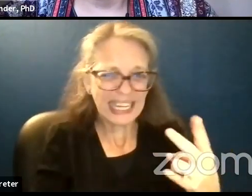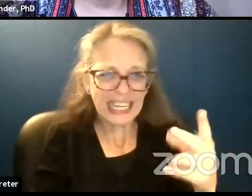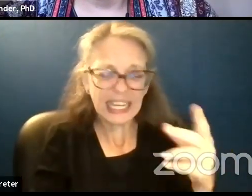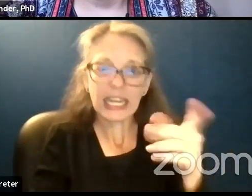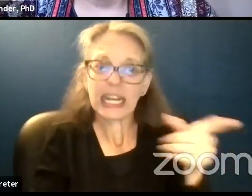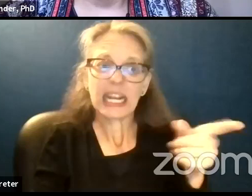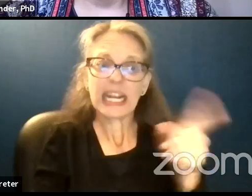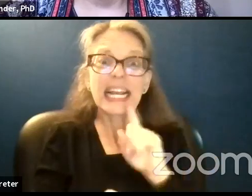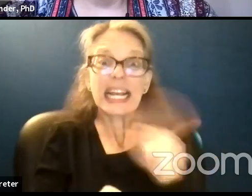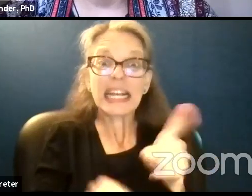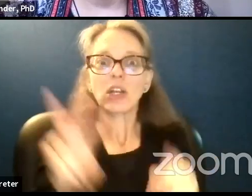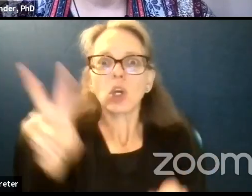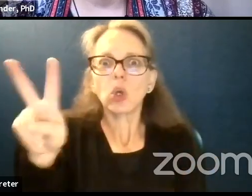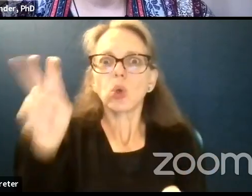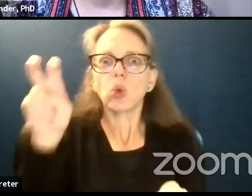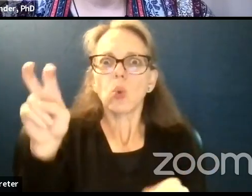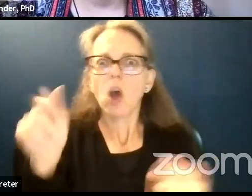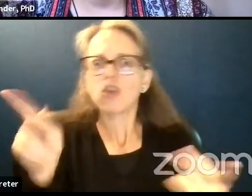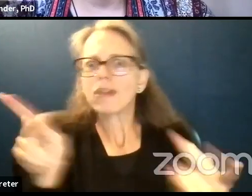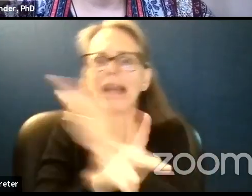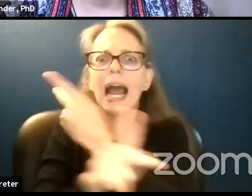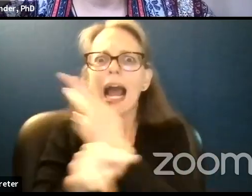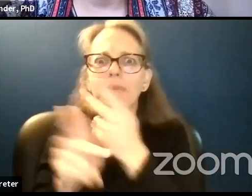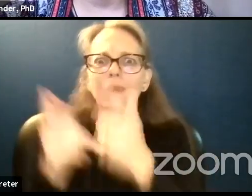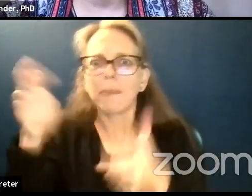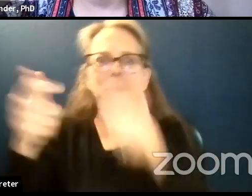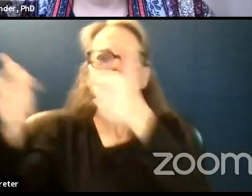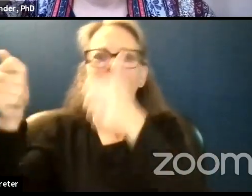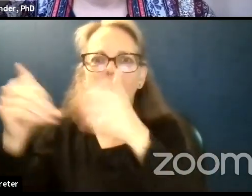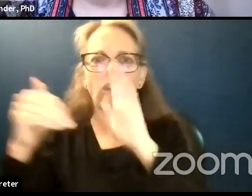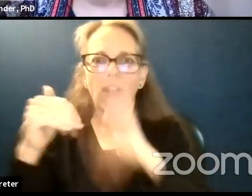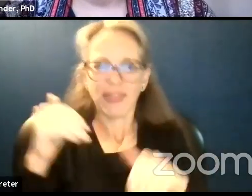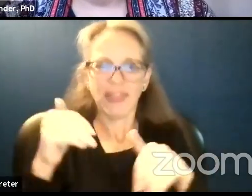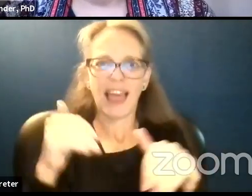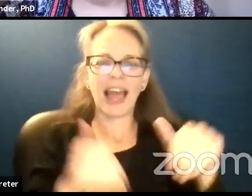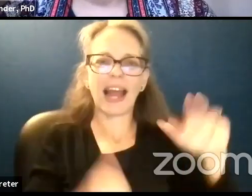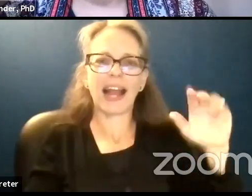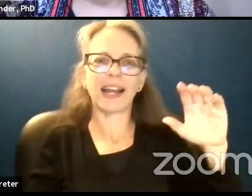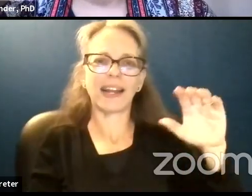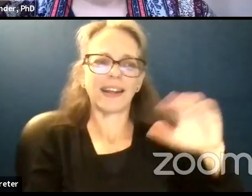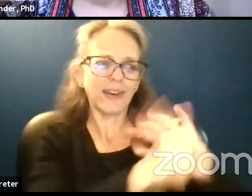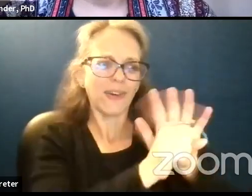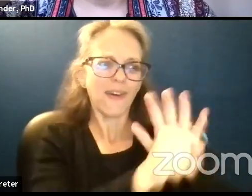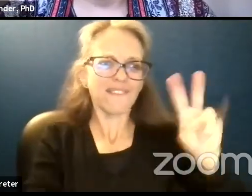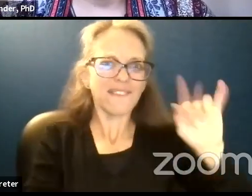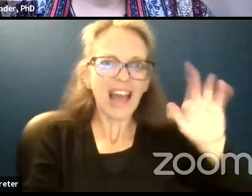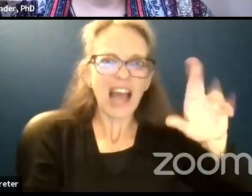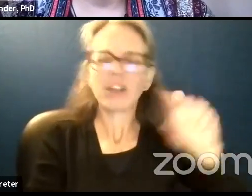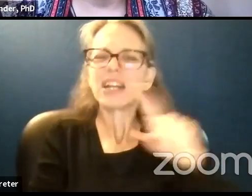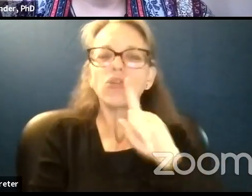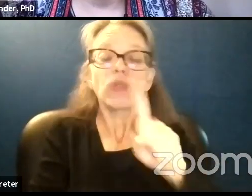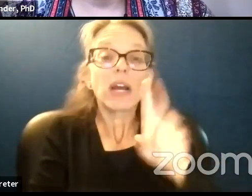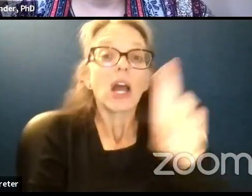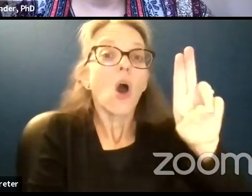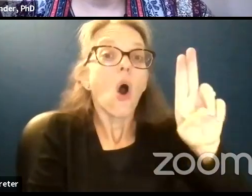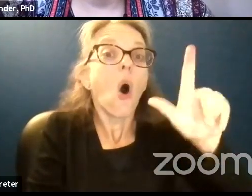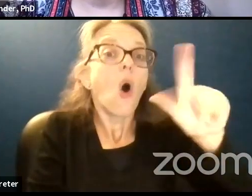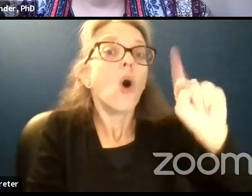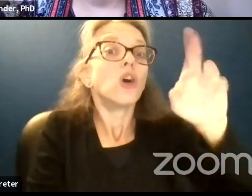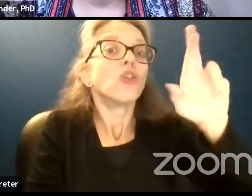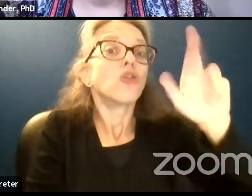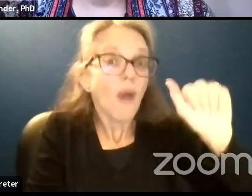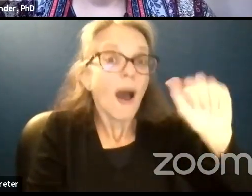bigger. So microscopic. Thanks for that question. Ultra microscopic. So you would need,